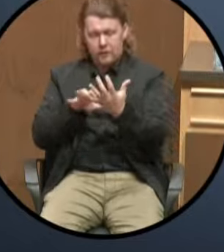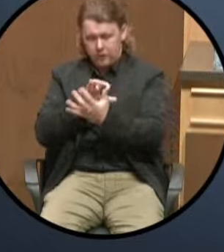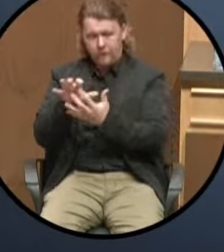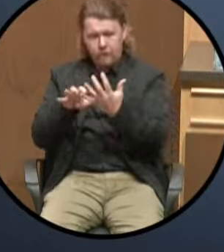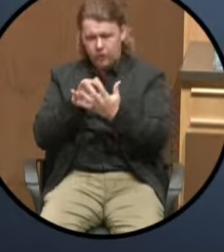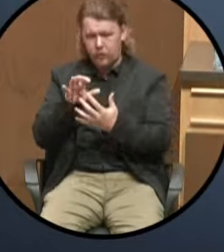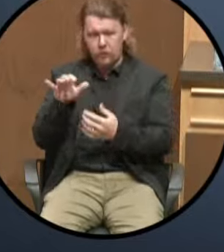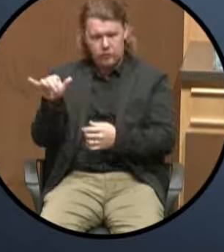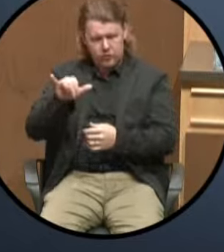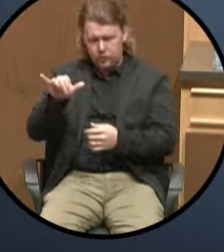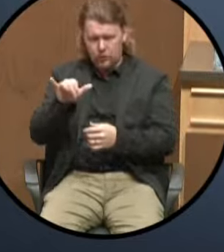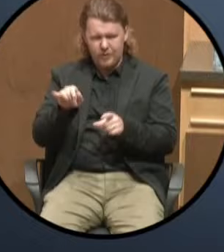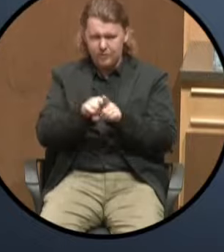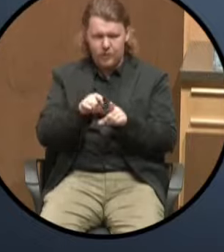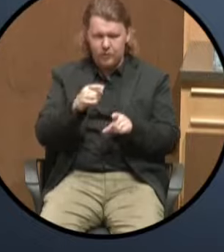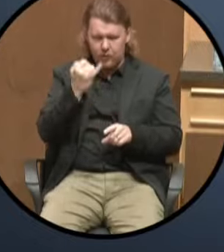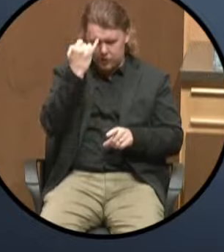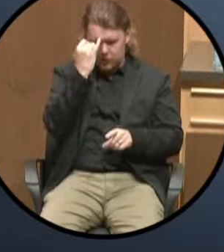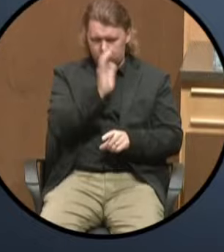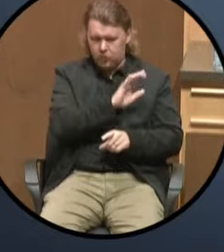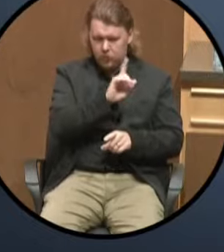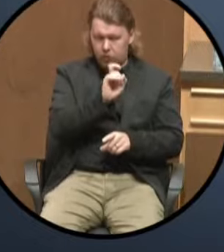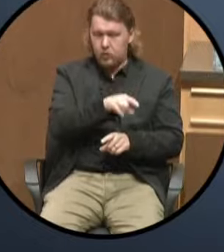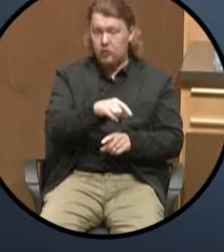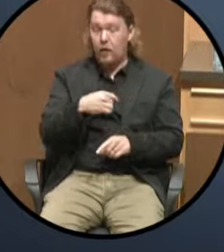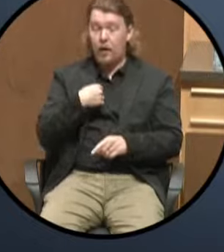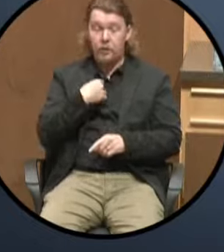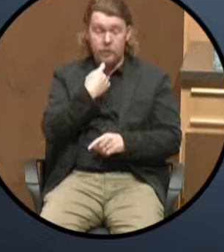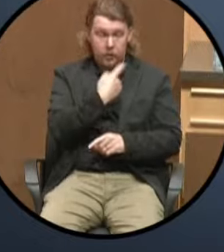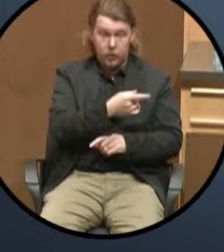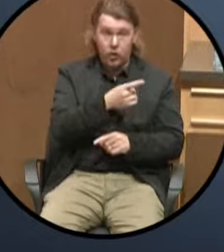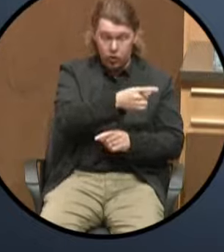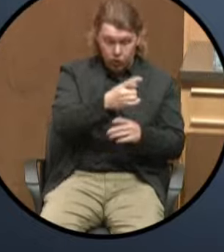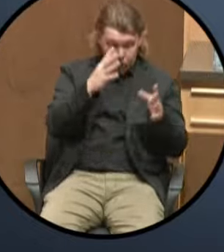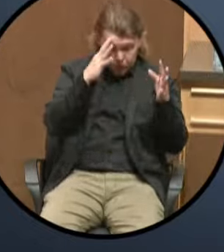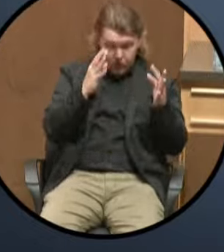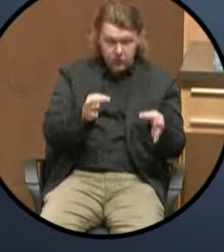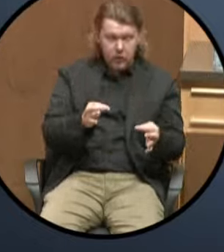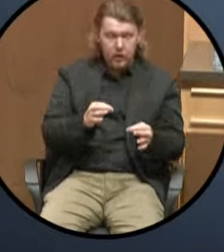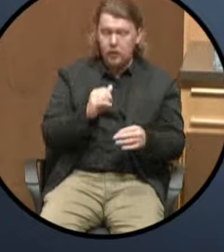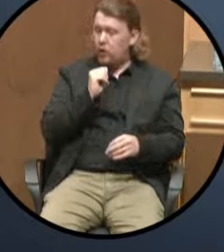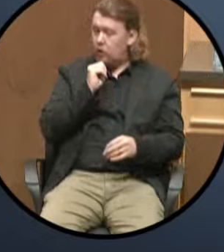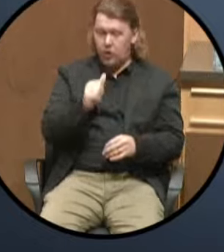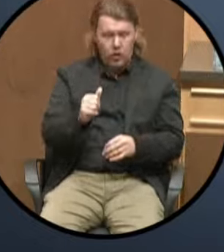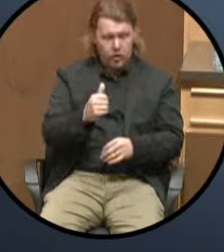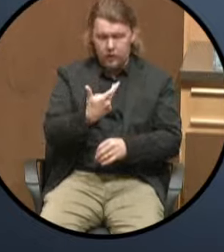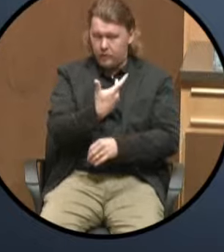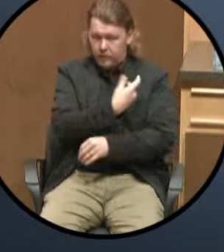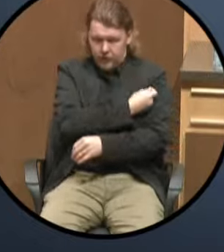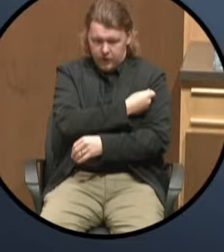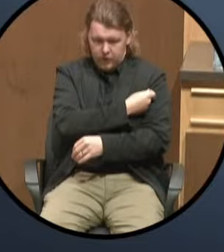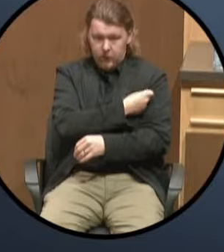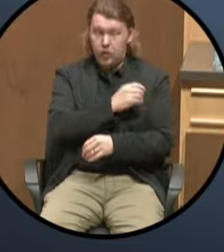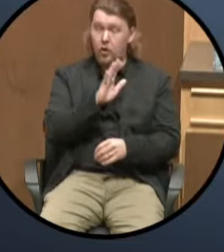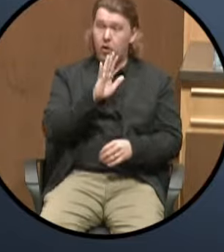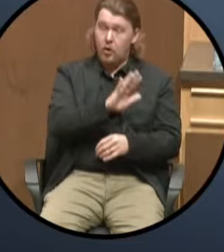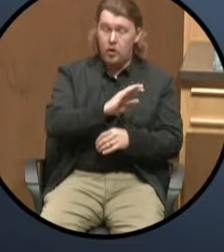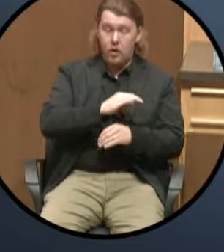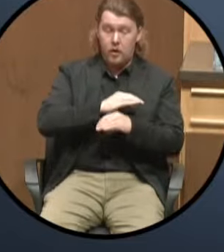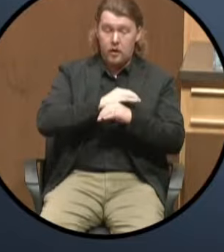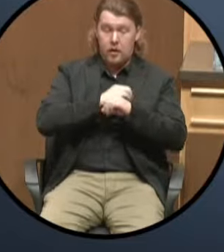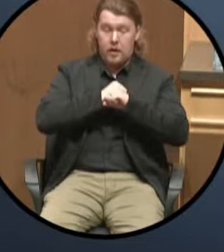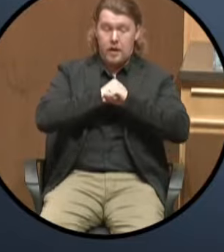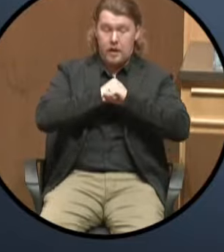the same way. I would tell you that if you choose not to vaccinate your child, her immune